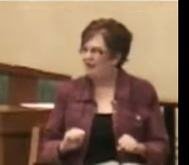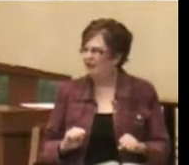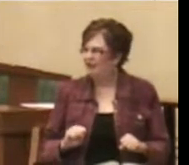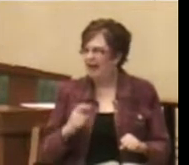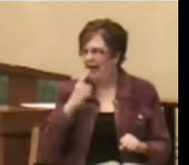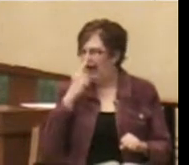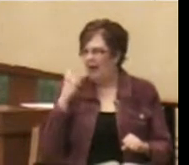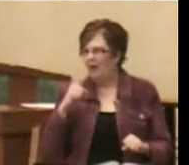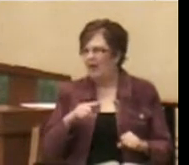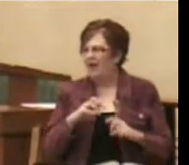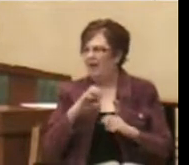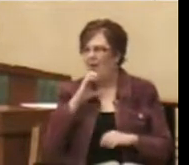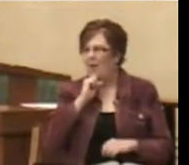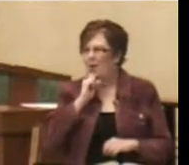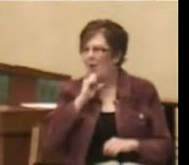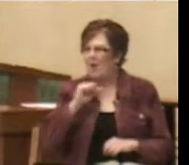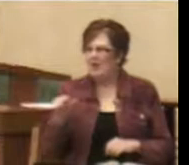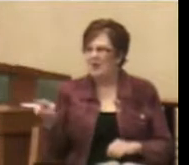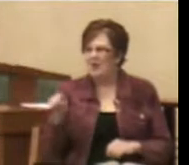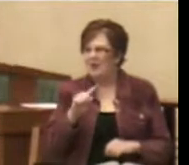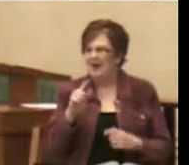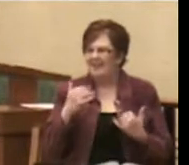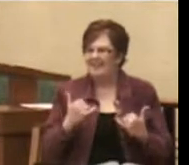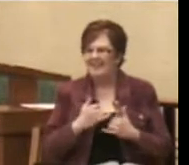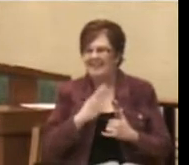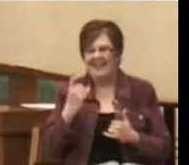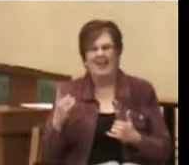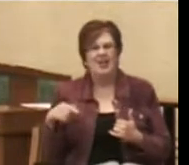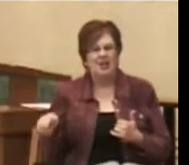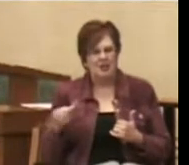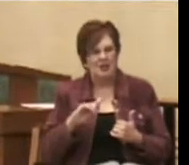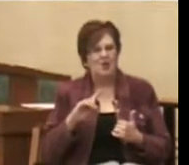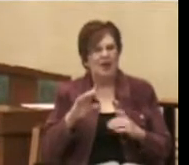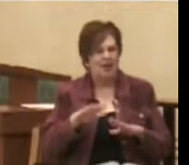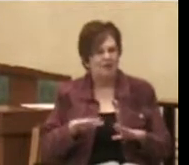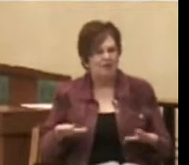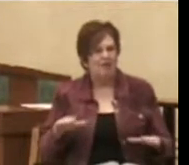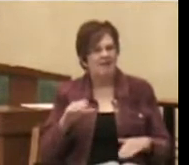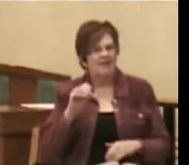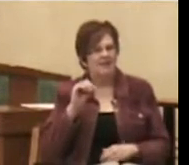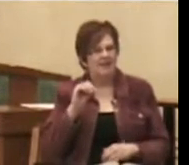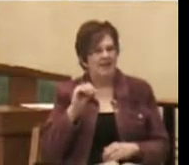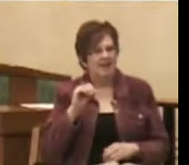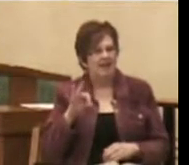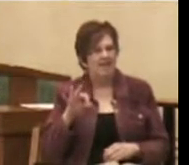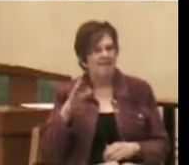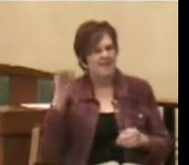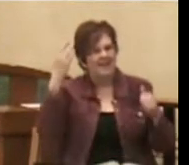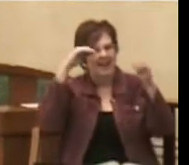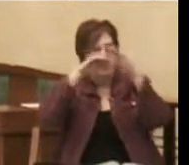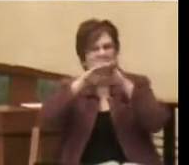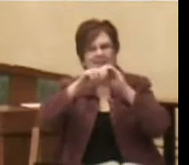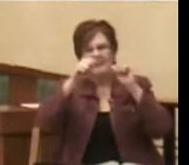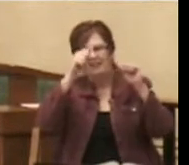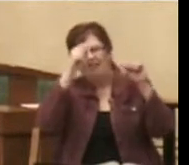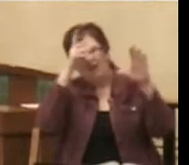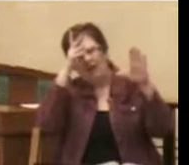don't care how old you are in this room today, you are a child of the Heavenly